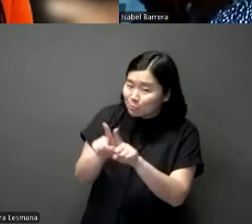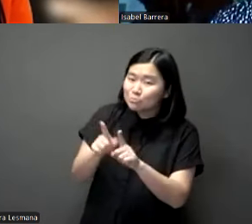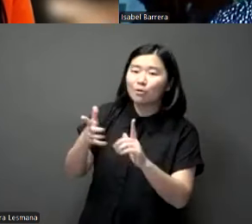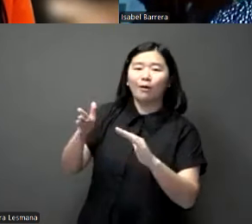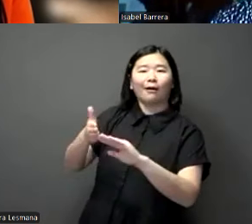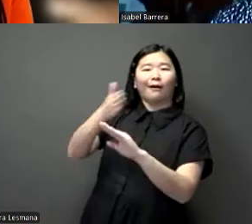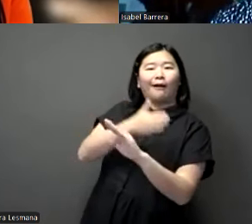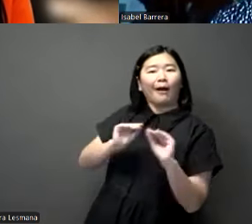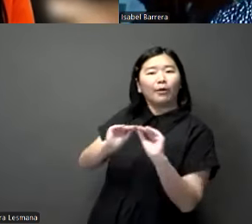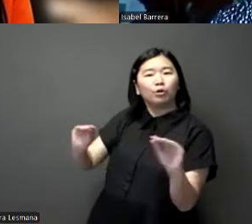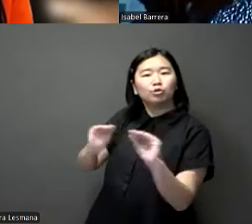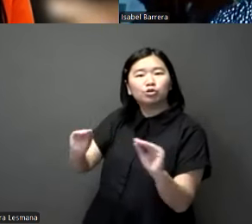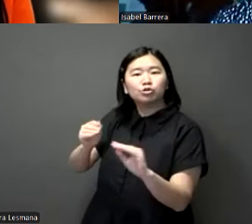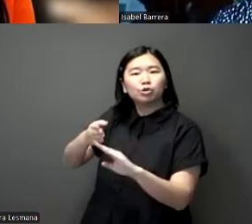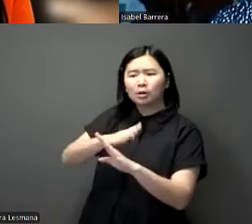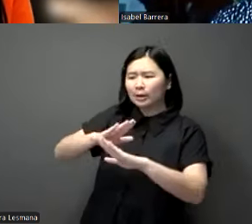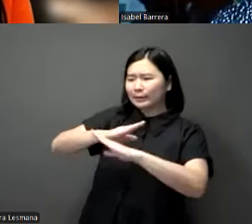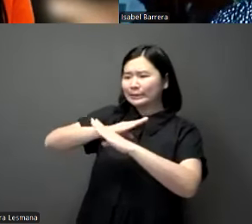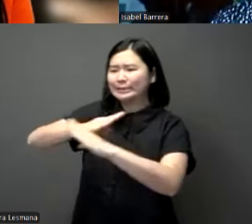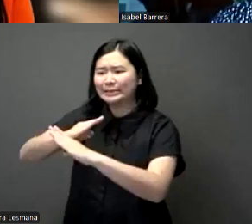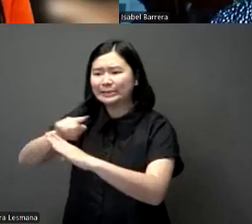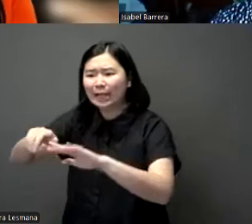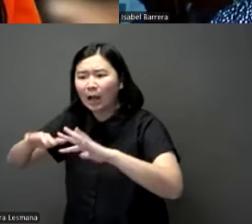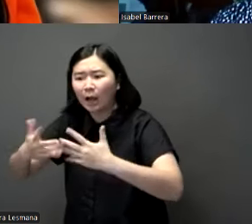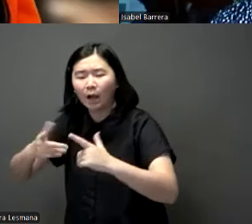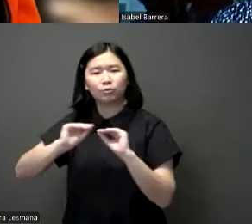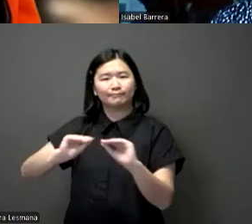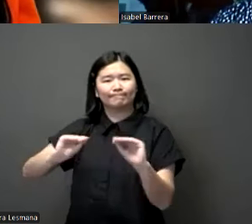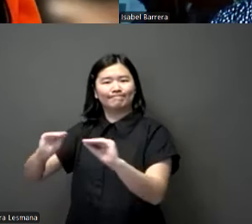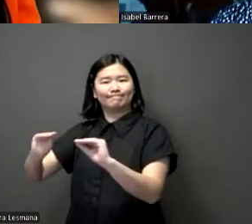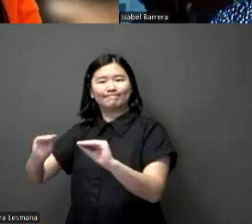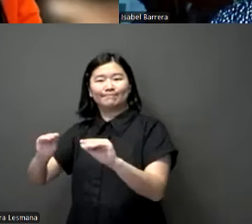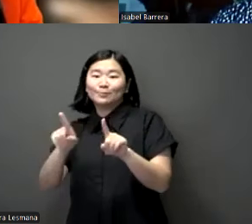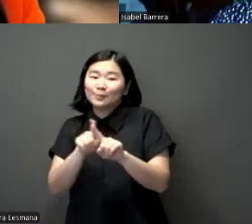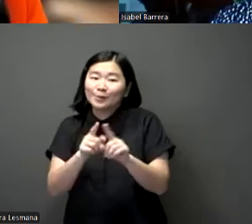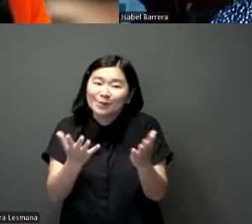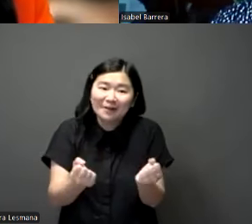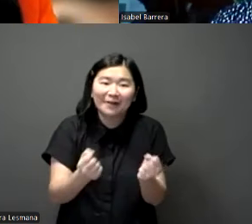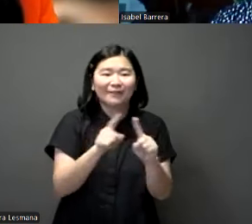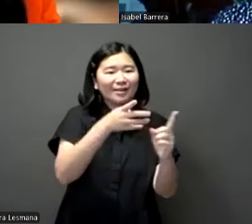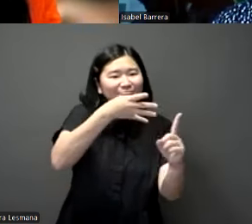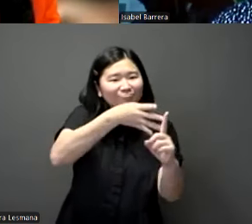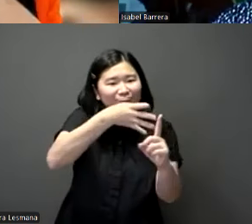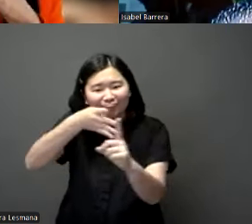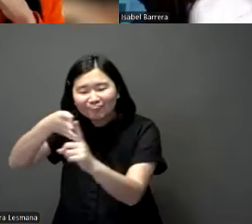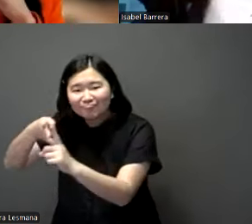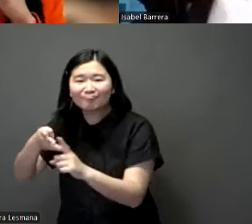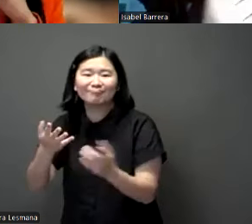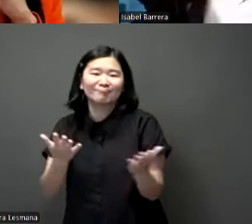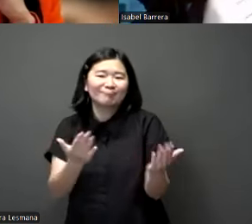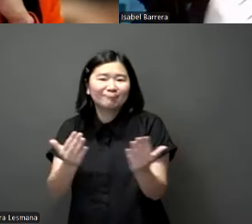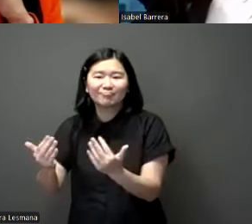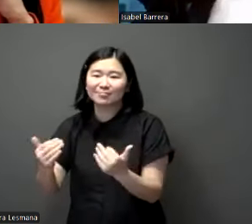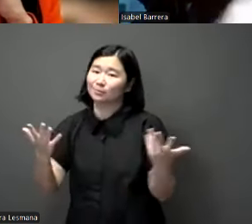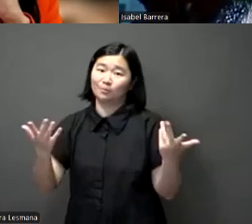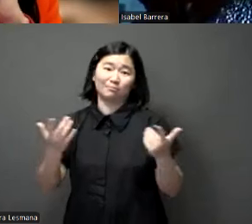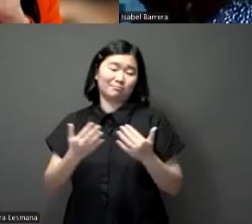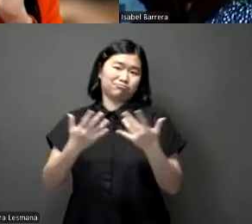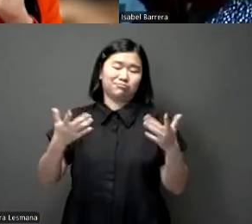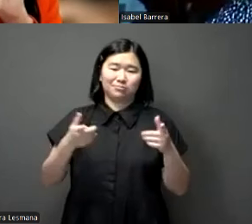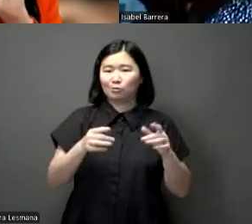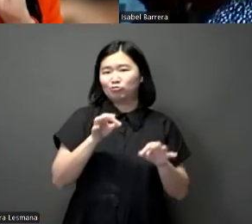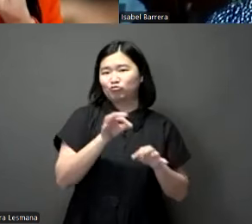up to elimination parameters, and these parameters are determined by the world strategy. For example, the incidence